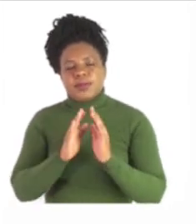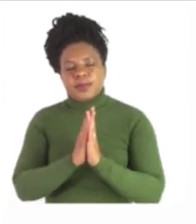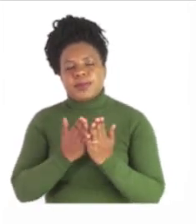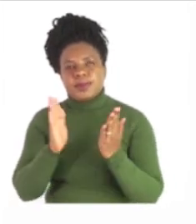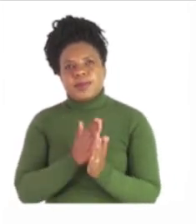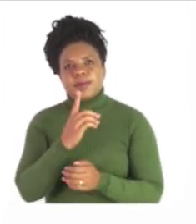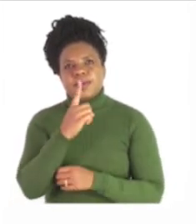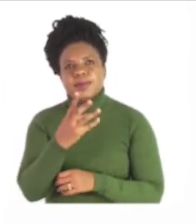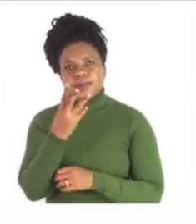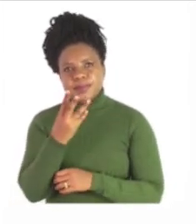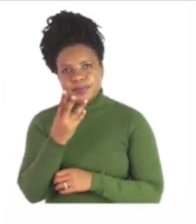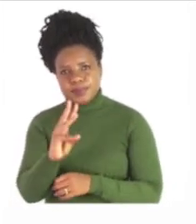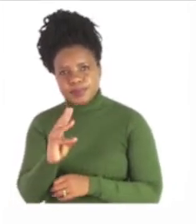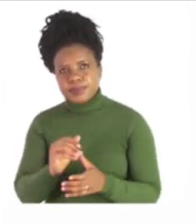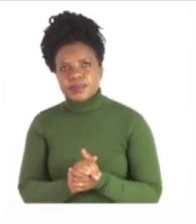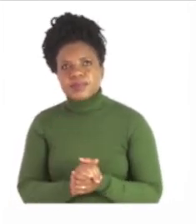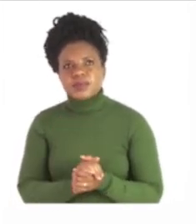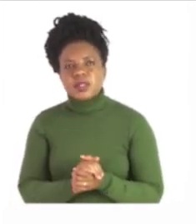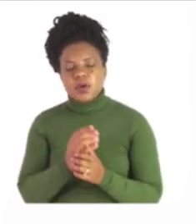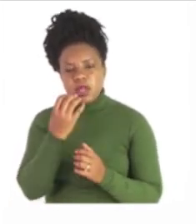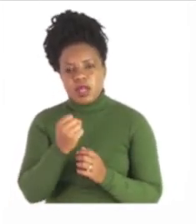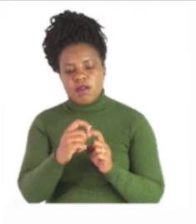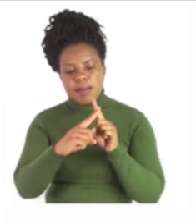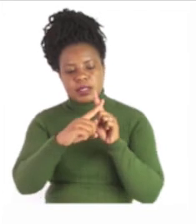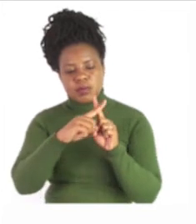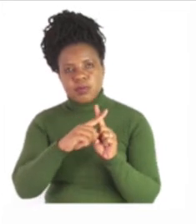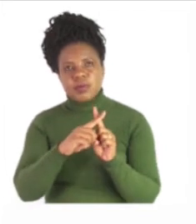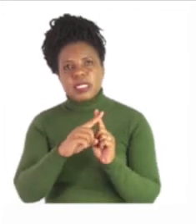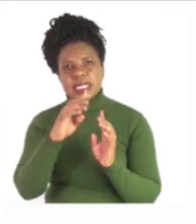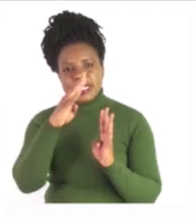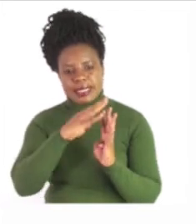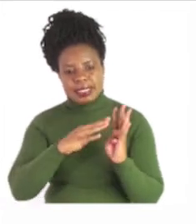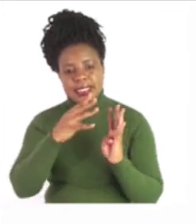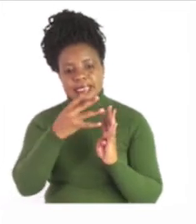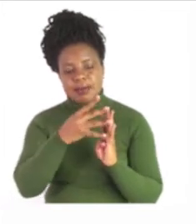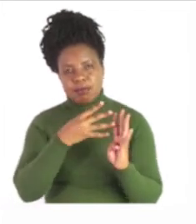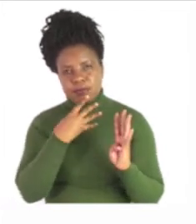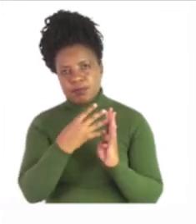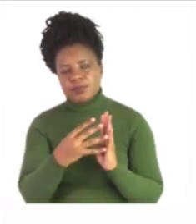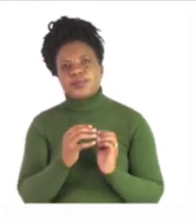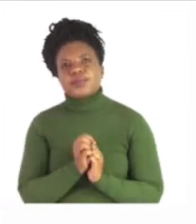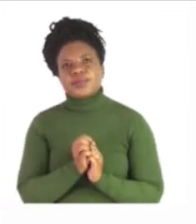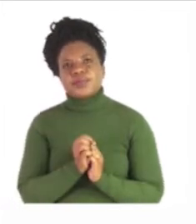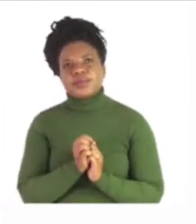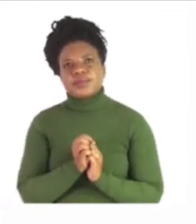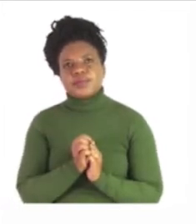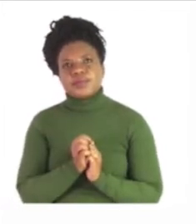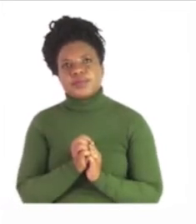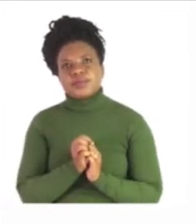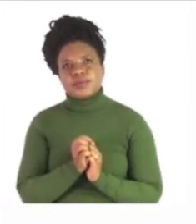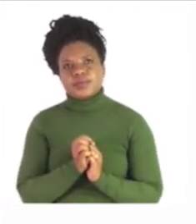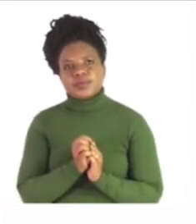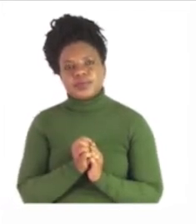Page 16, there is a multiple table whereby there are